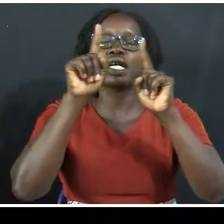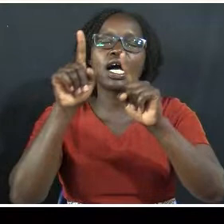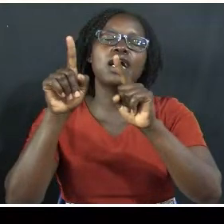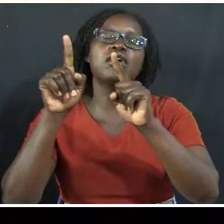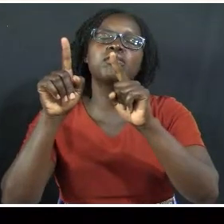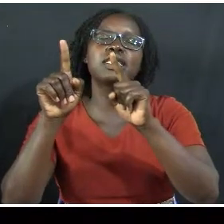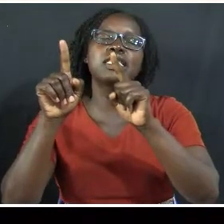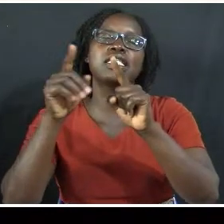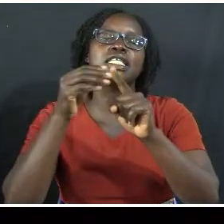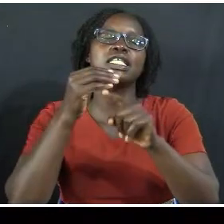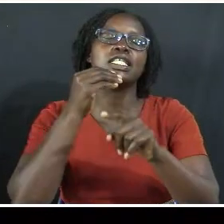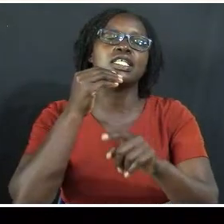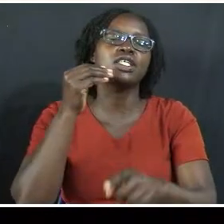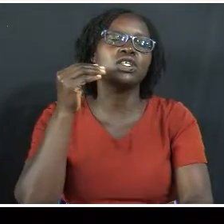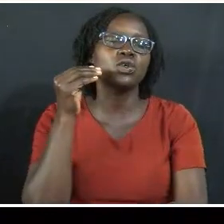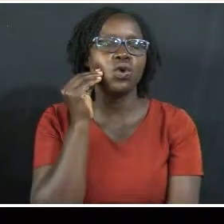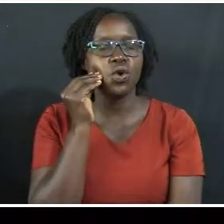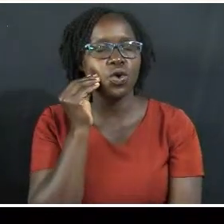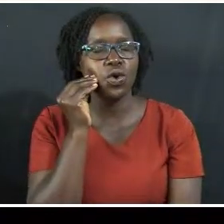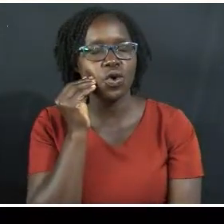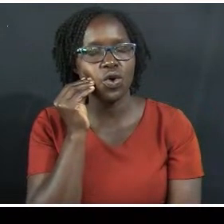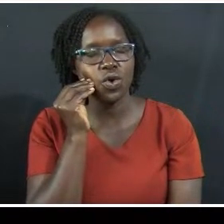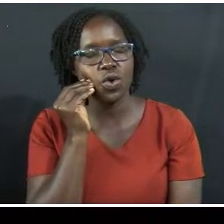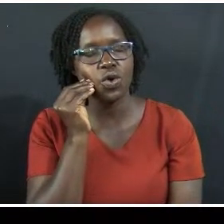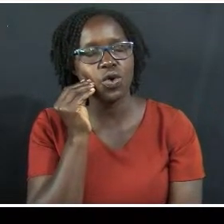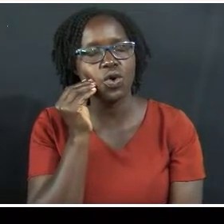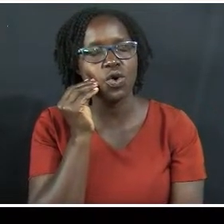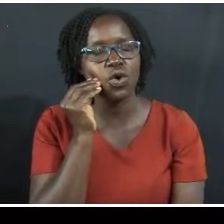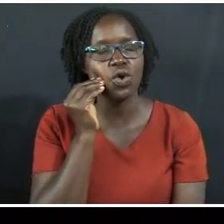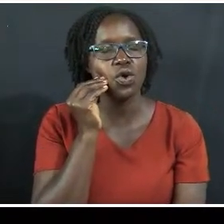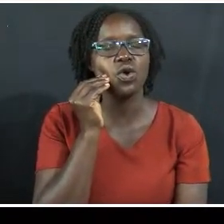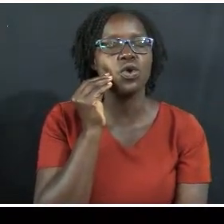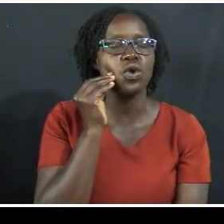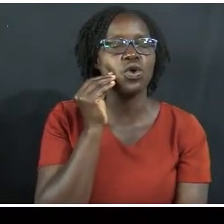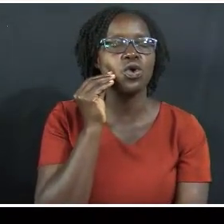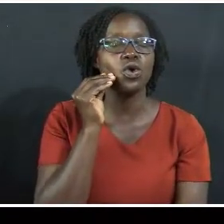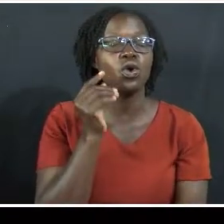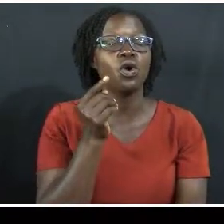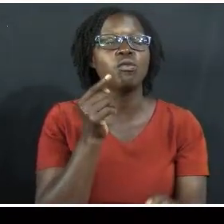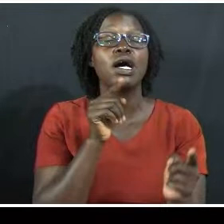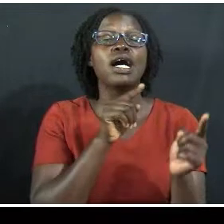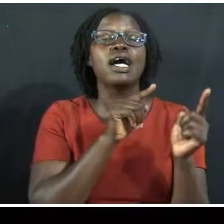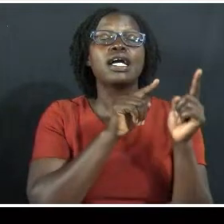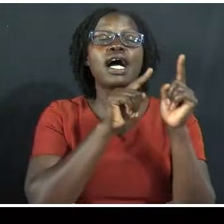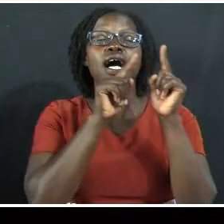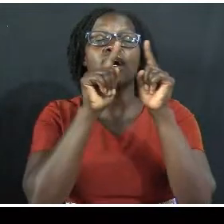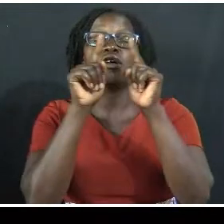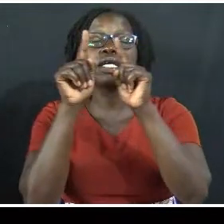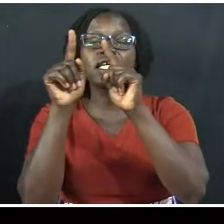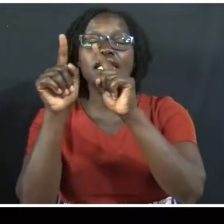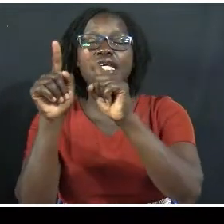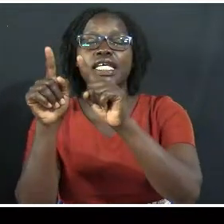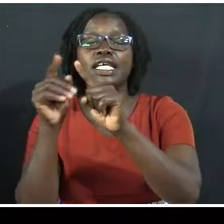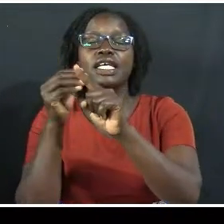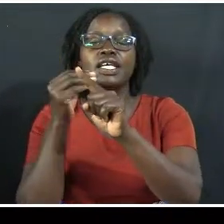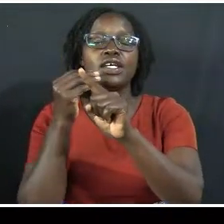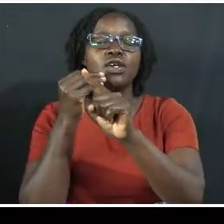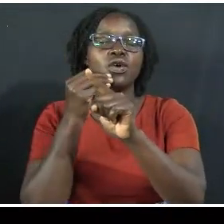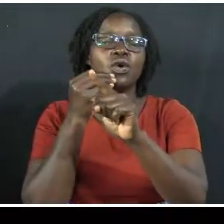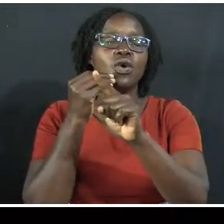Christian. If that is your heart desire, please move and come forward this side. I'm waiting for you.